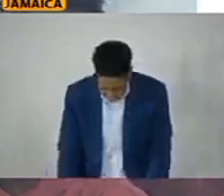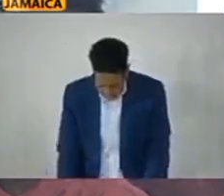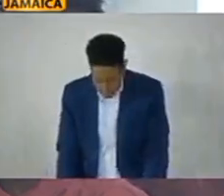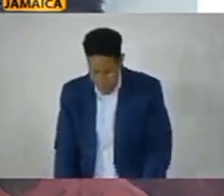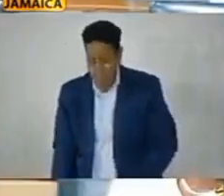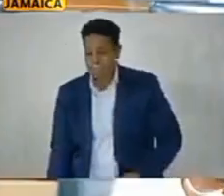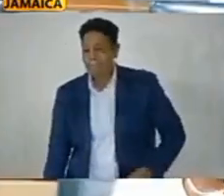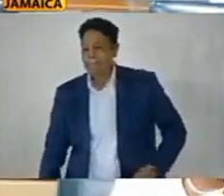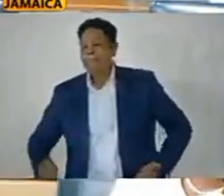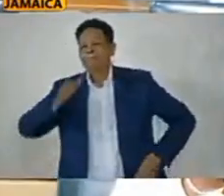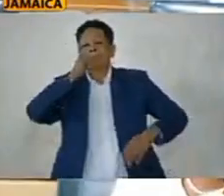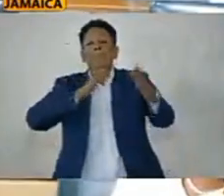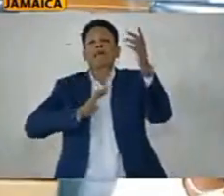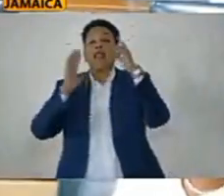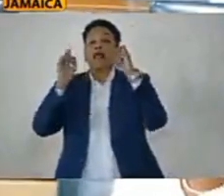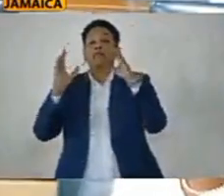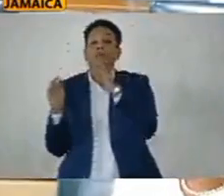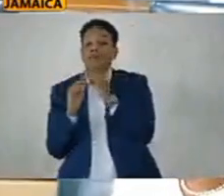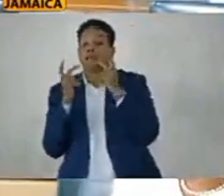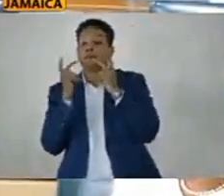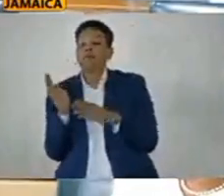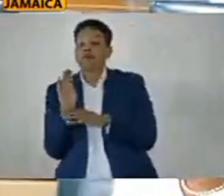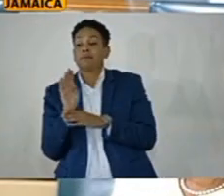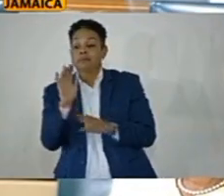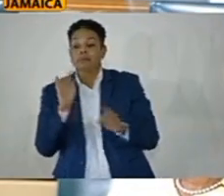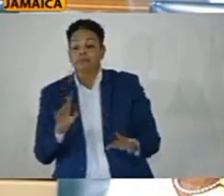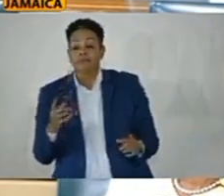Madam Speaker, on public business,